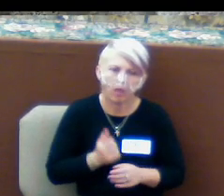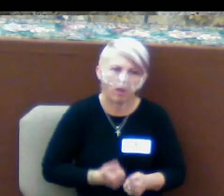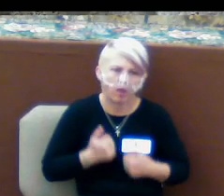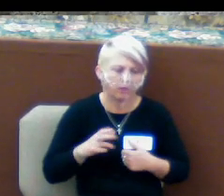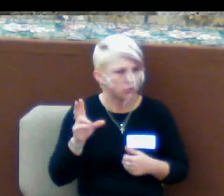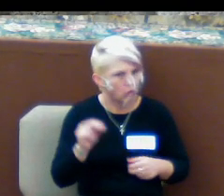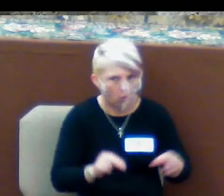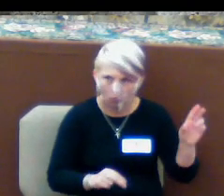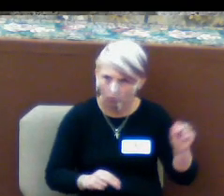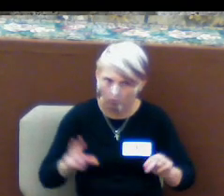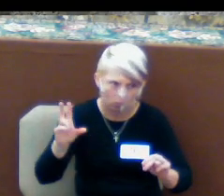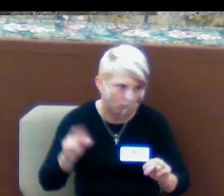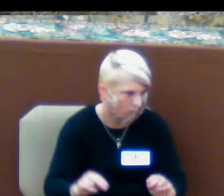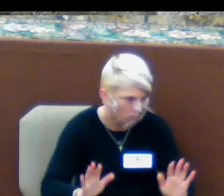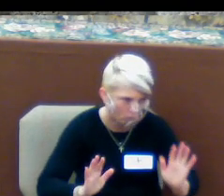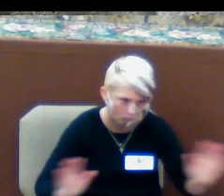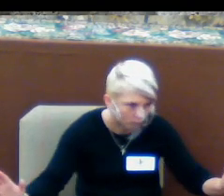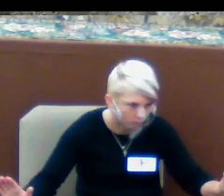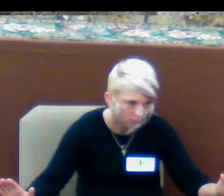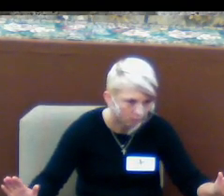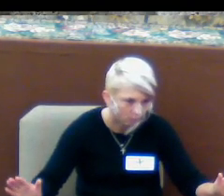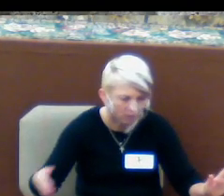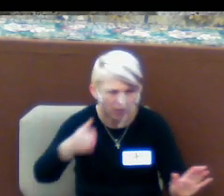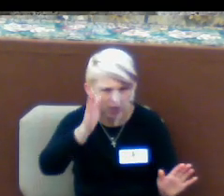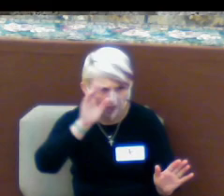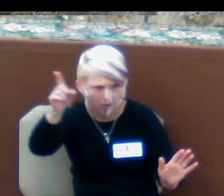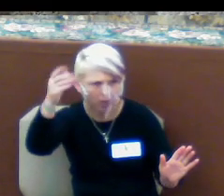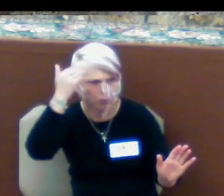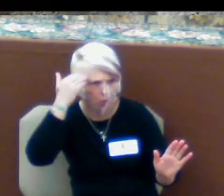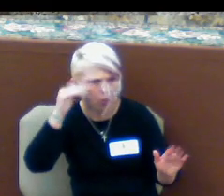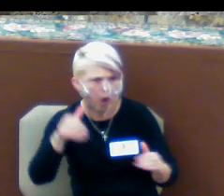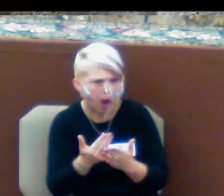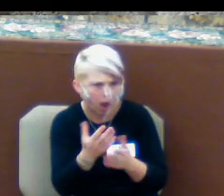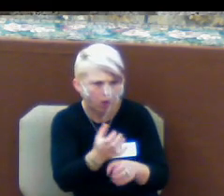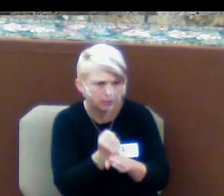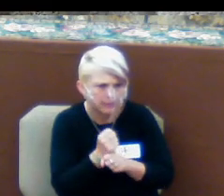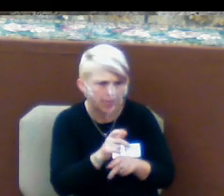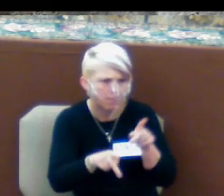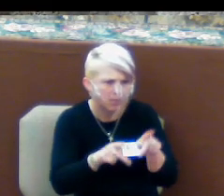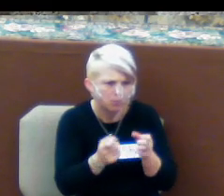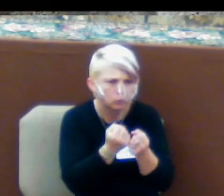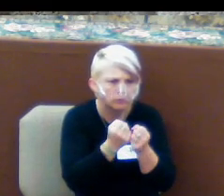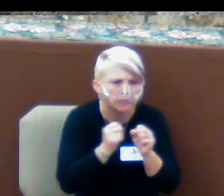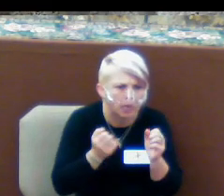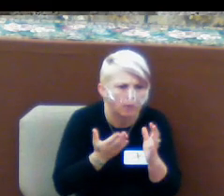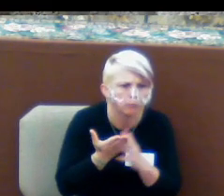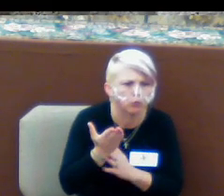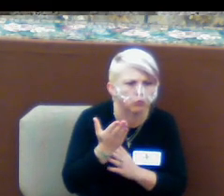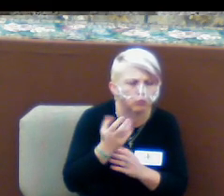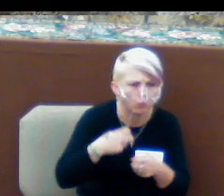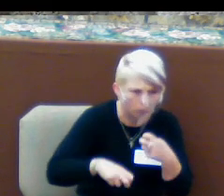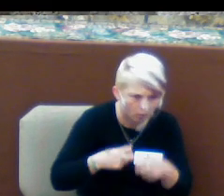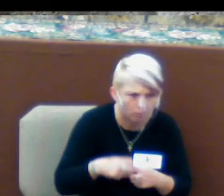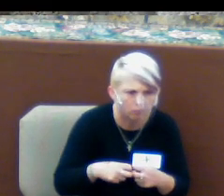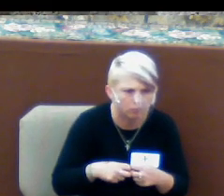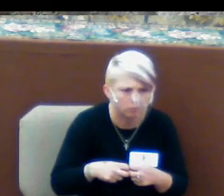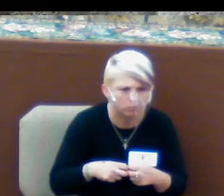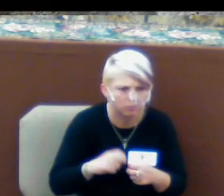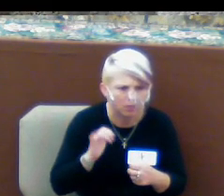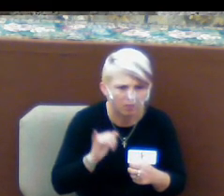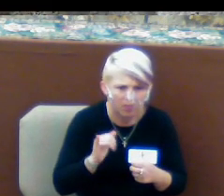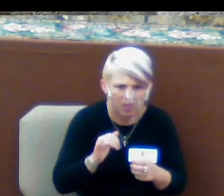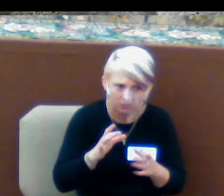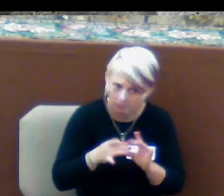no, and no. God knows how to get people safely through the storm. Isn't that